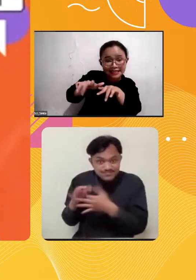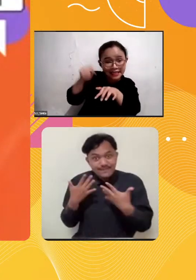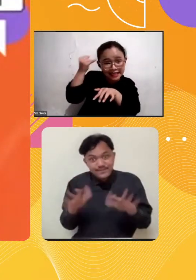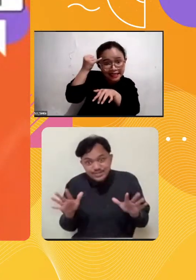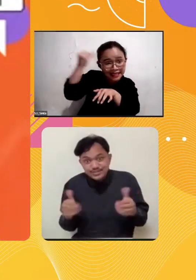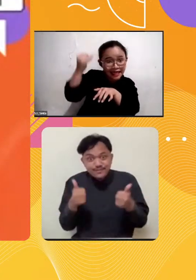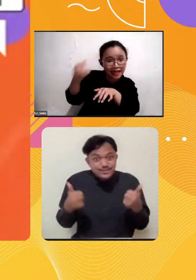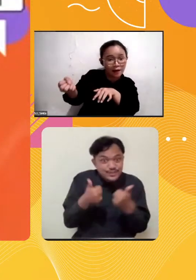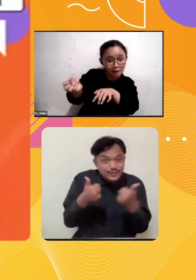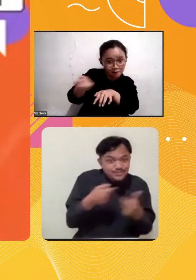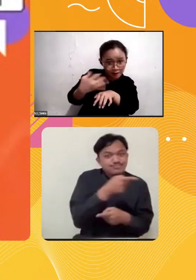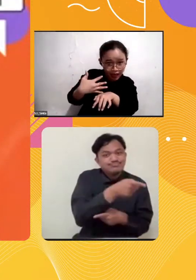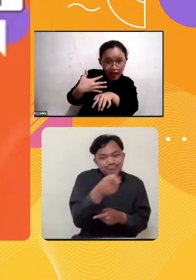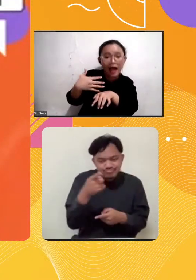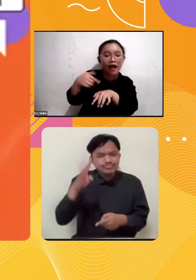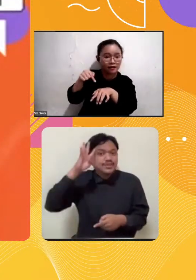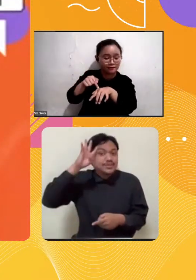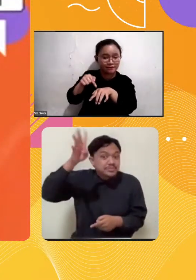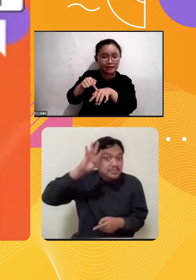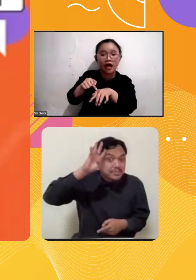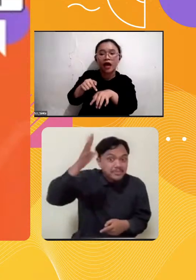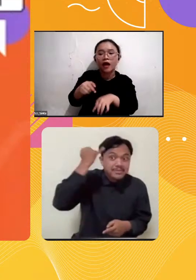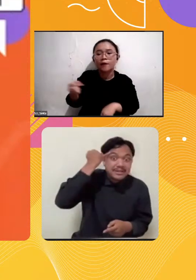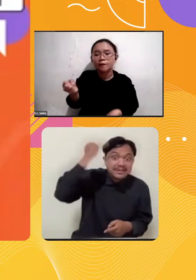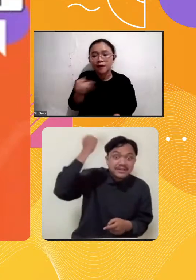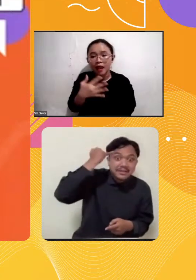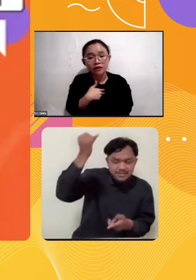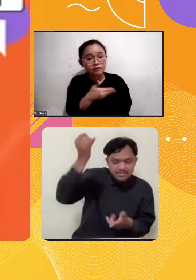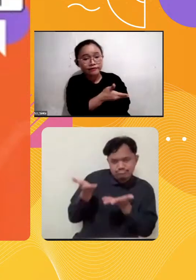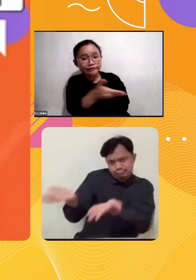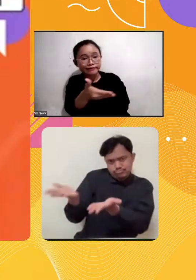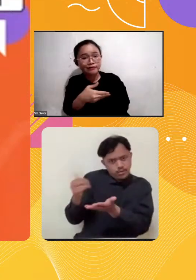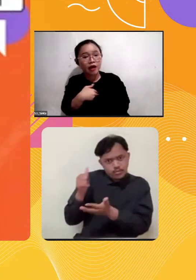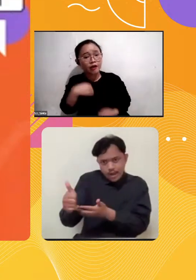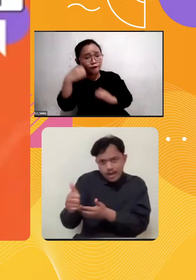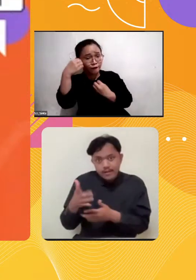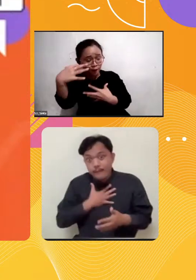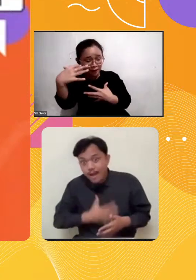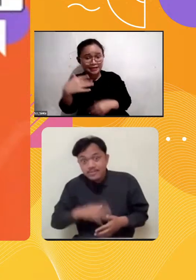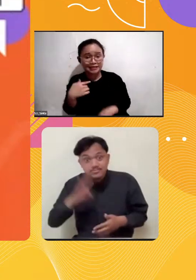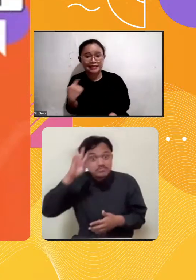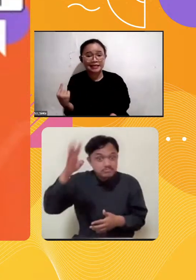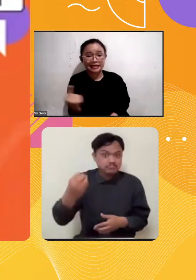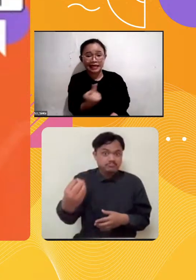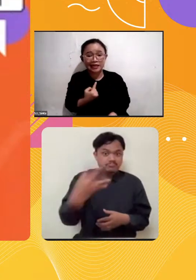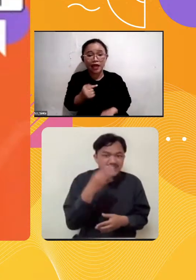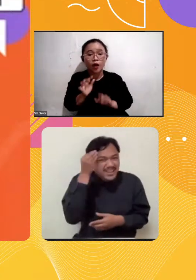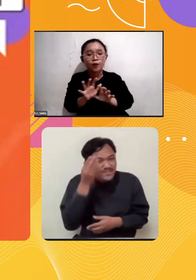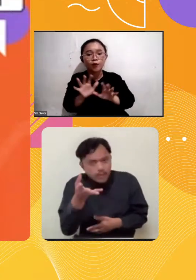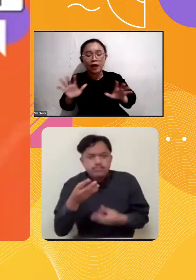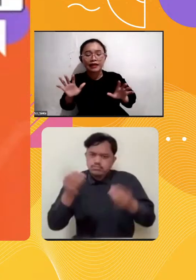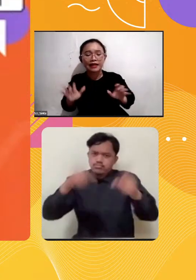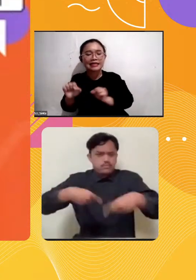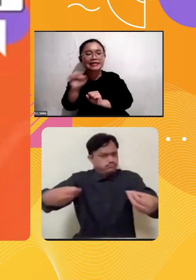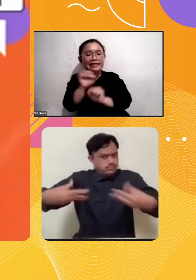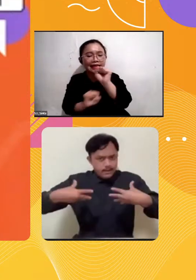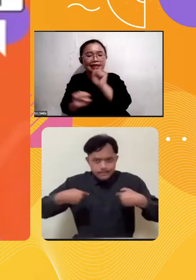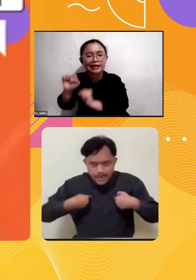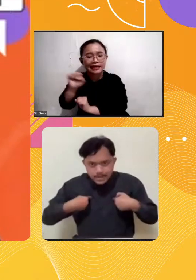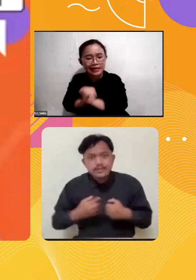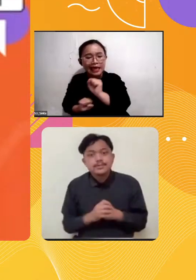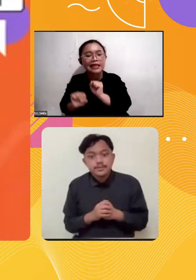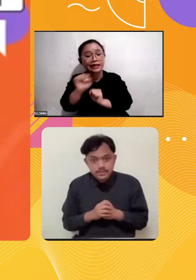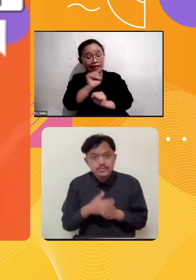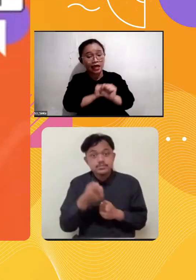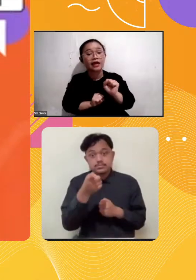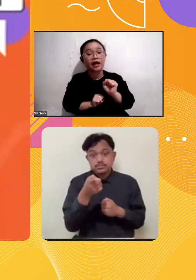their thought at the chat room. So guys, for your information, we will have more events upcoming. So please keeping up to